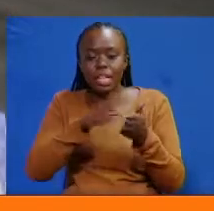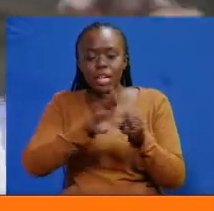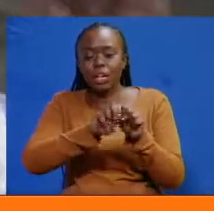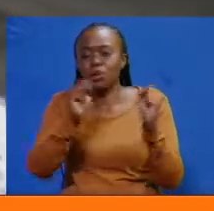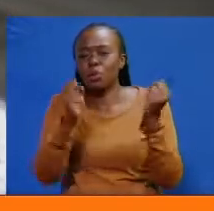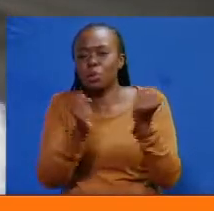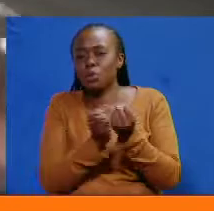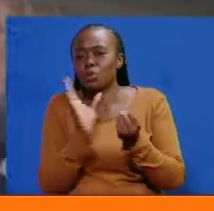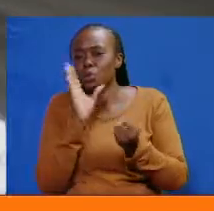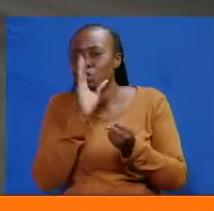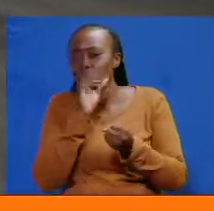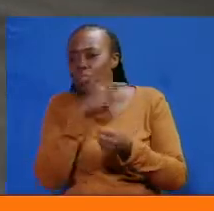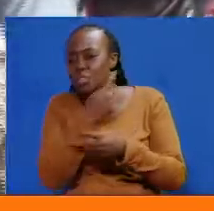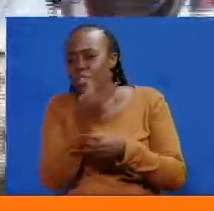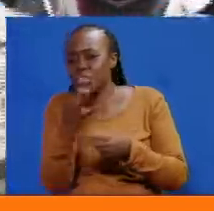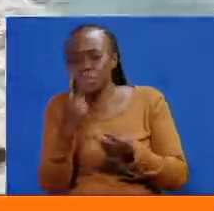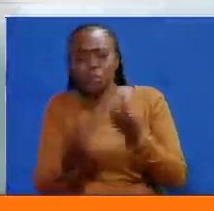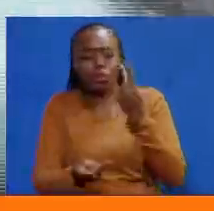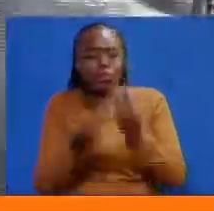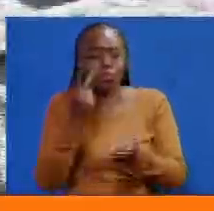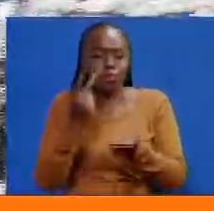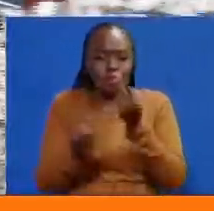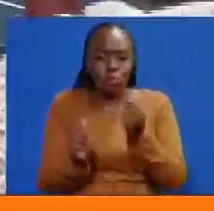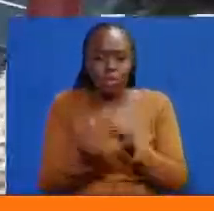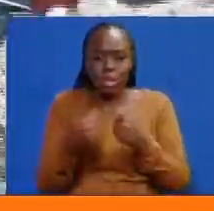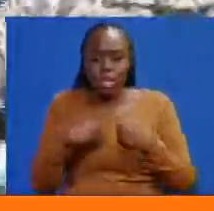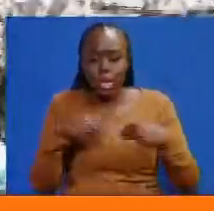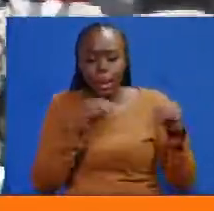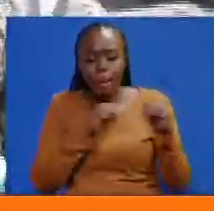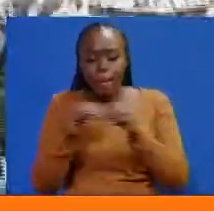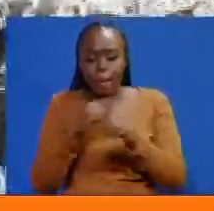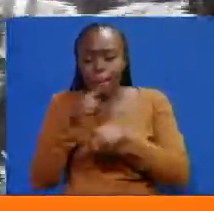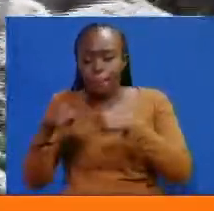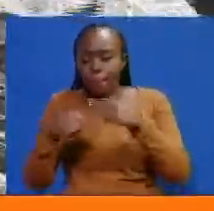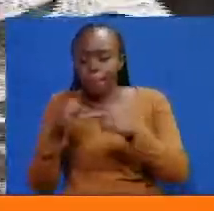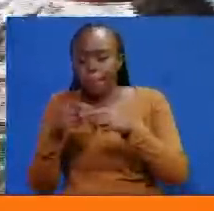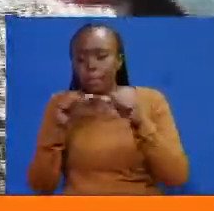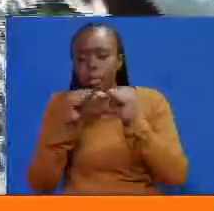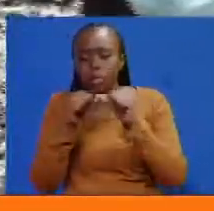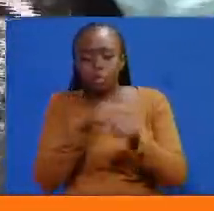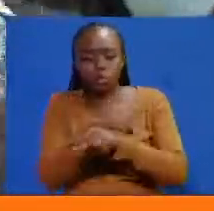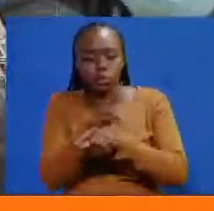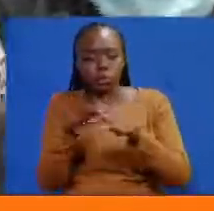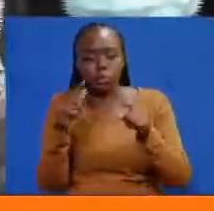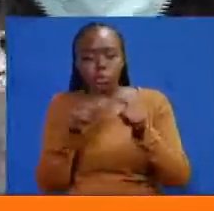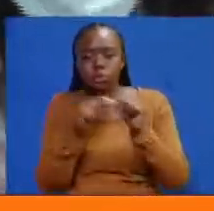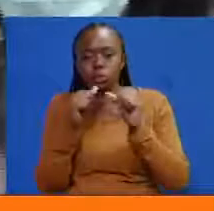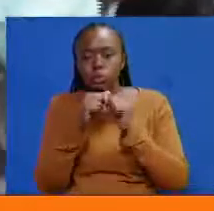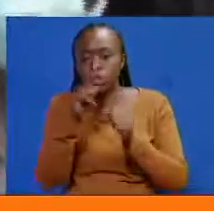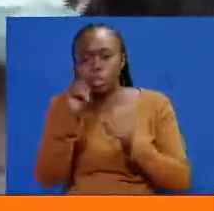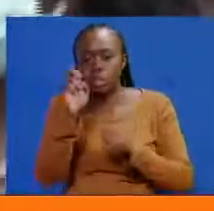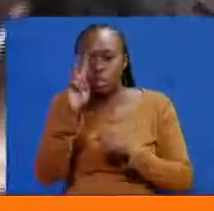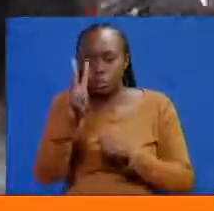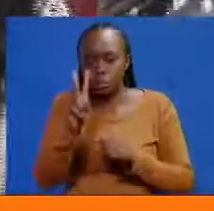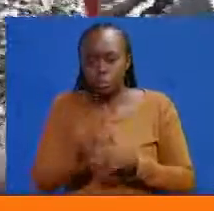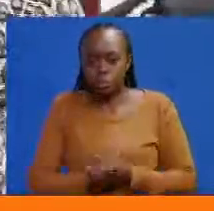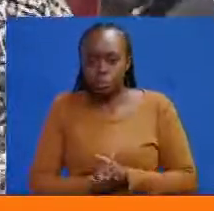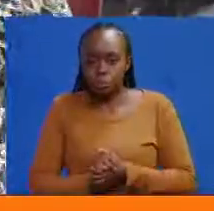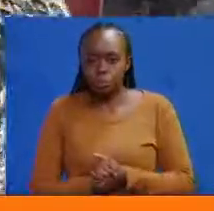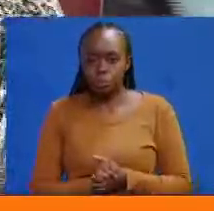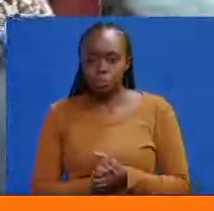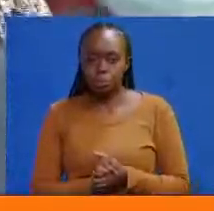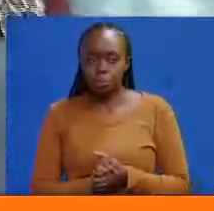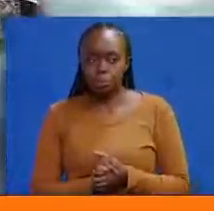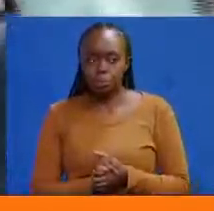mwiko sio mwisho wa upishi. Kenyans across the country continue to react to the ruling. For KUTV, I'm